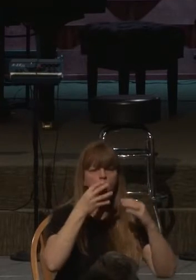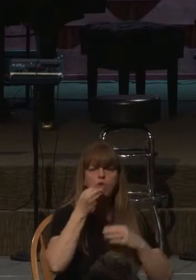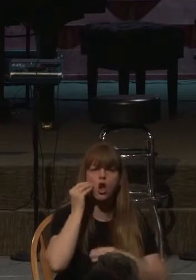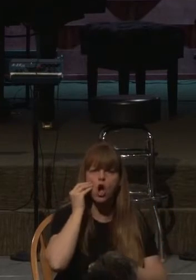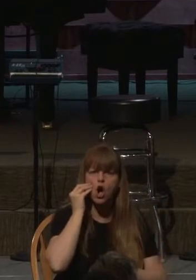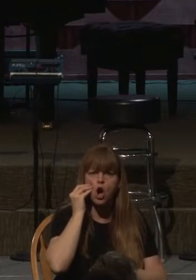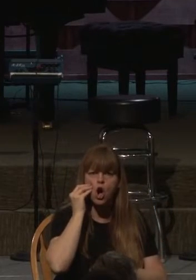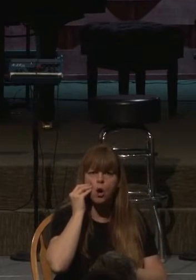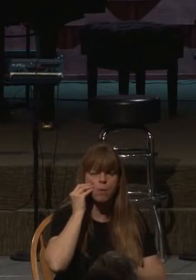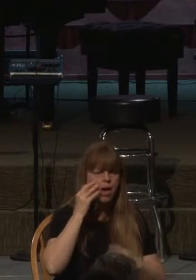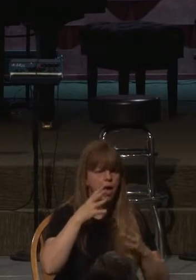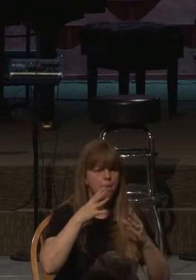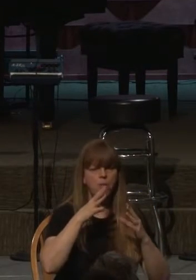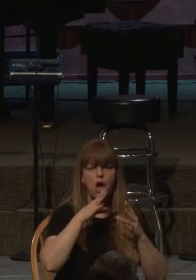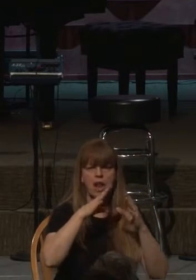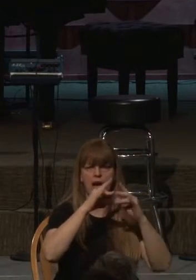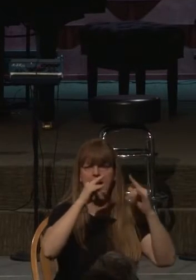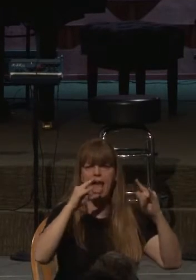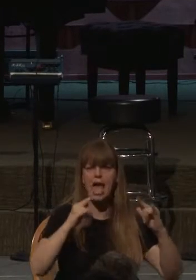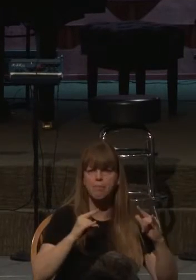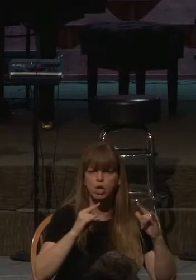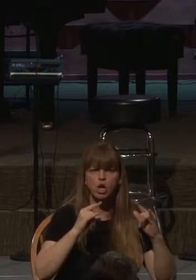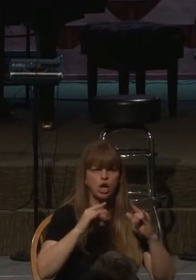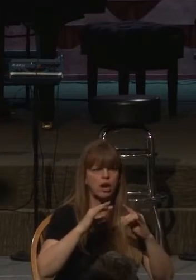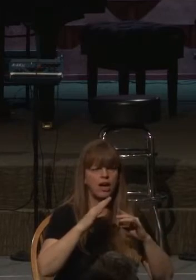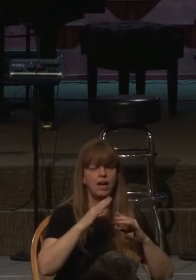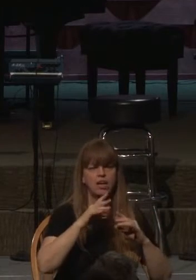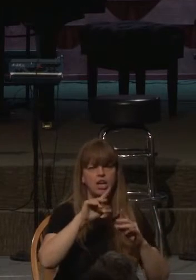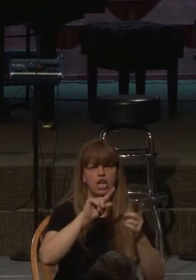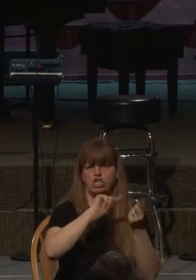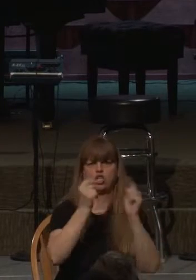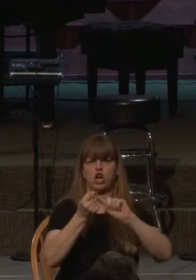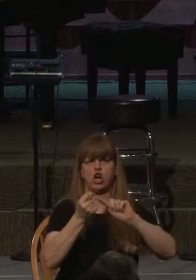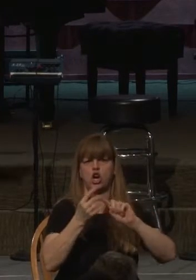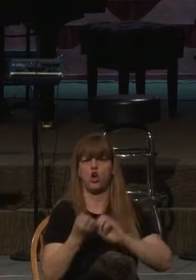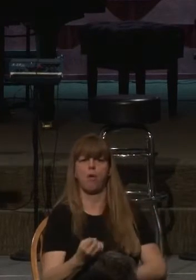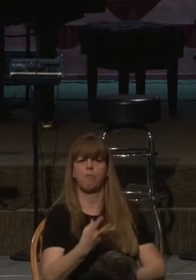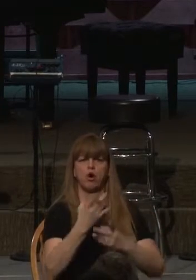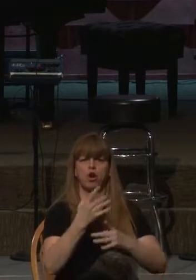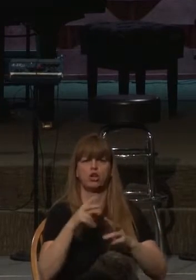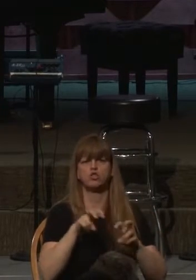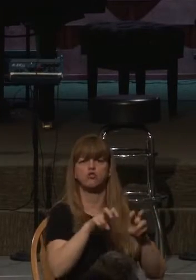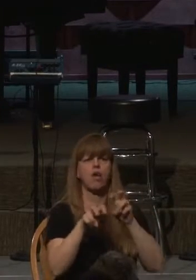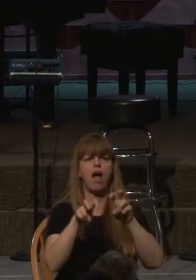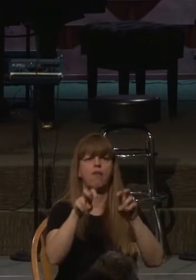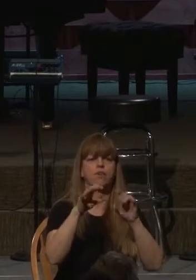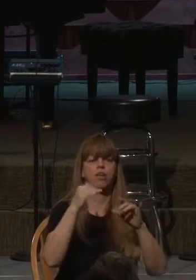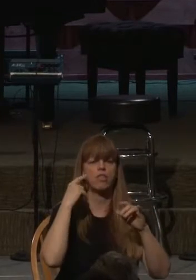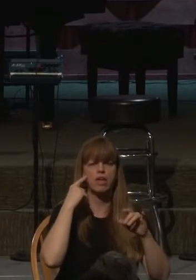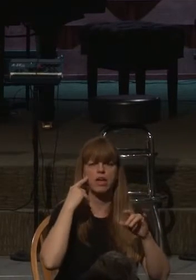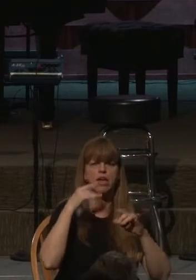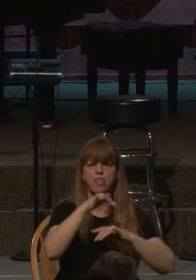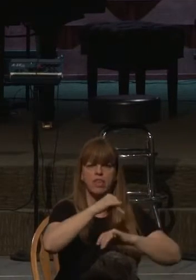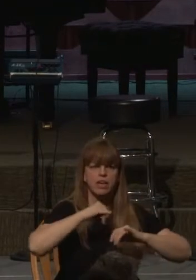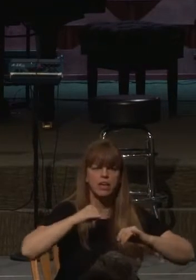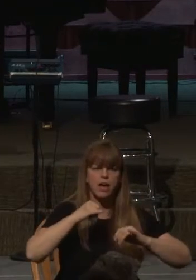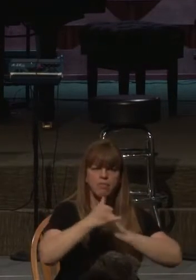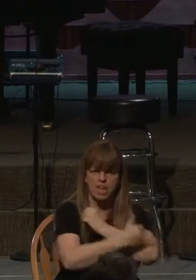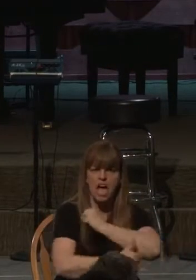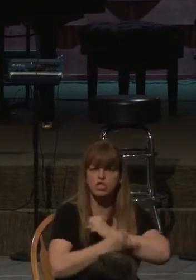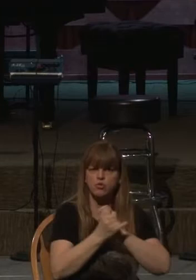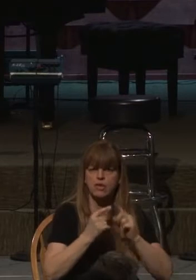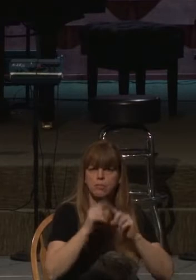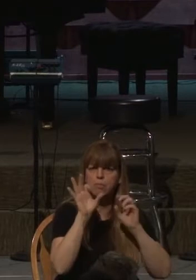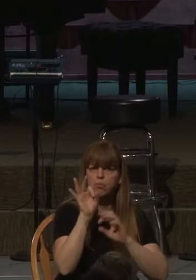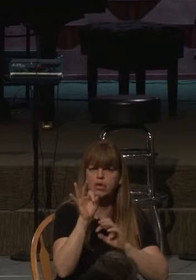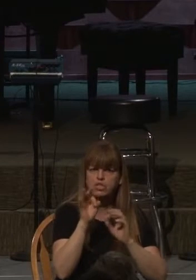and bought a motor home and put, you know, turn or burn, the rapture's coming, traveled the country to preach the gospel so that everybody